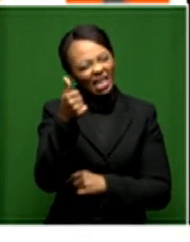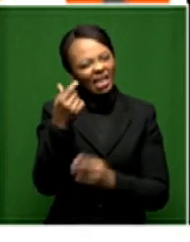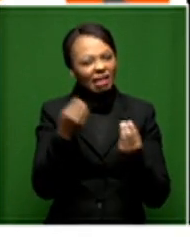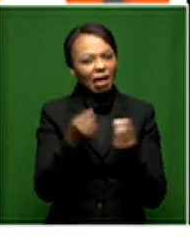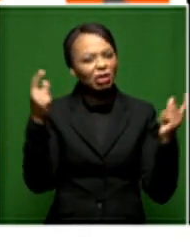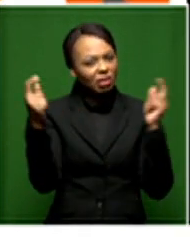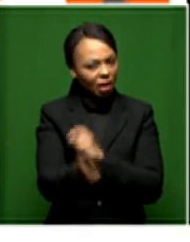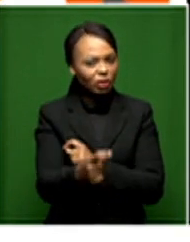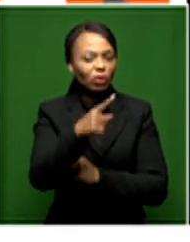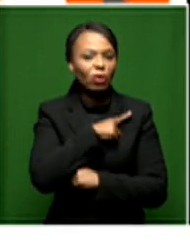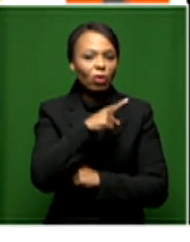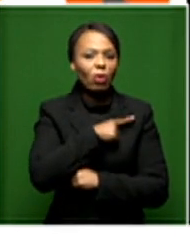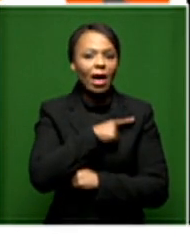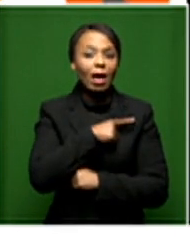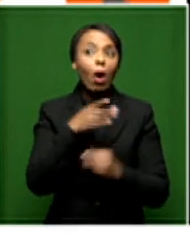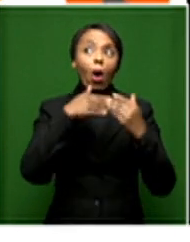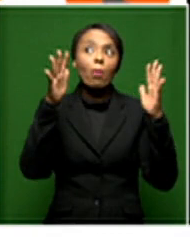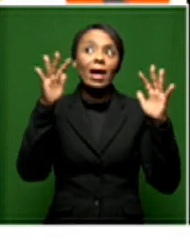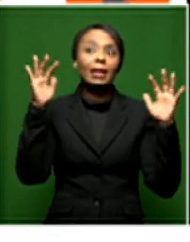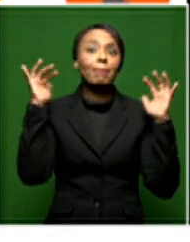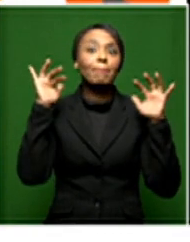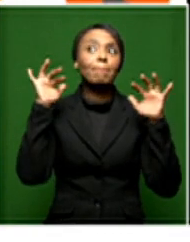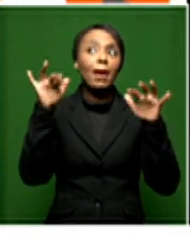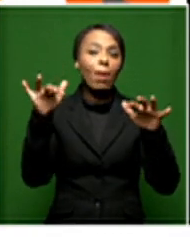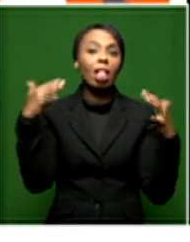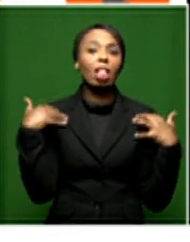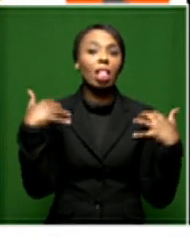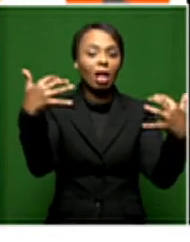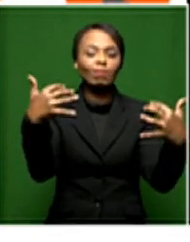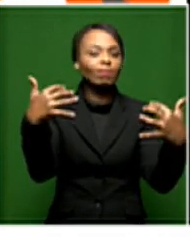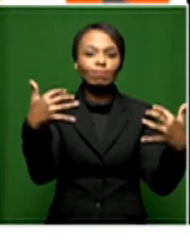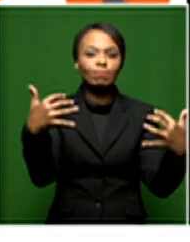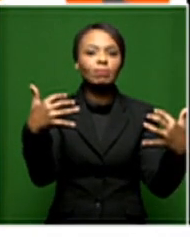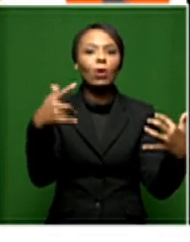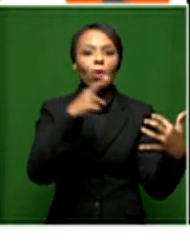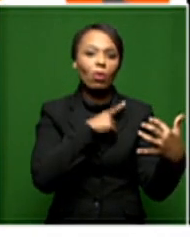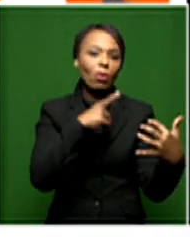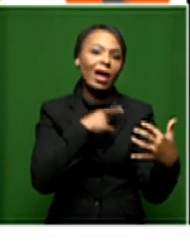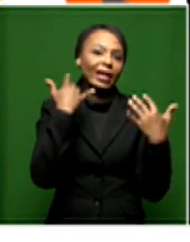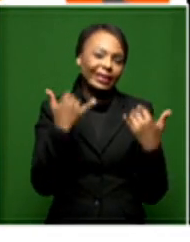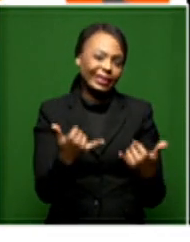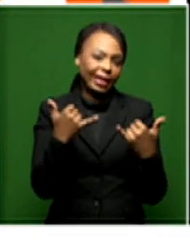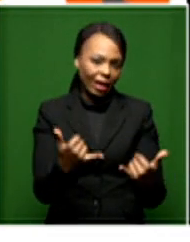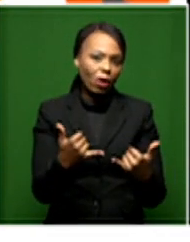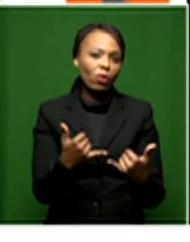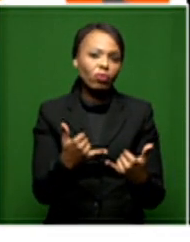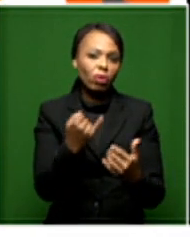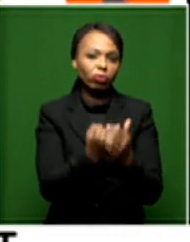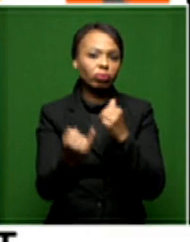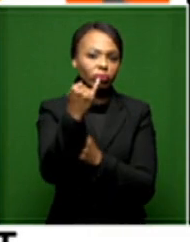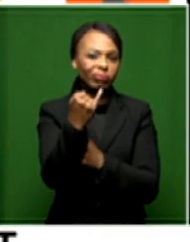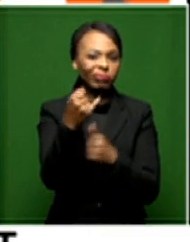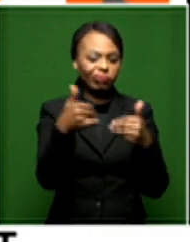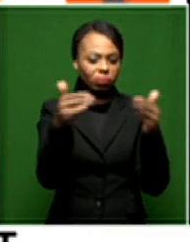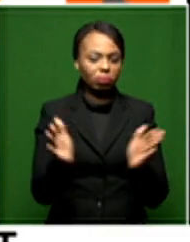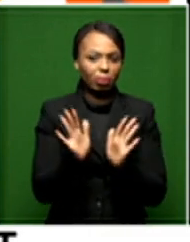that the event won't be open to the public as it normally is. It is going to be played behind closed doors, but it will still be action-packed